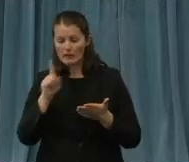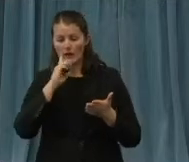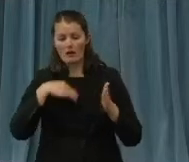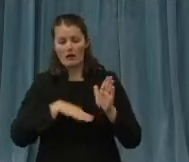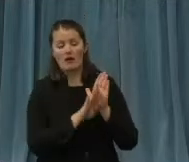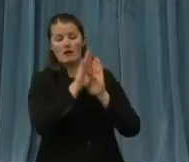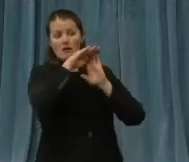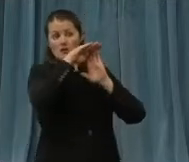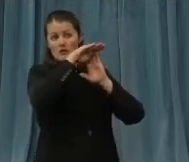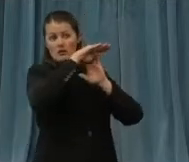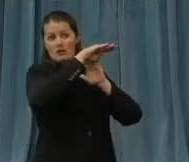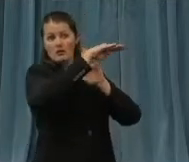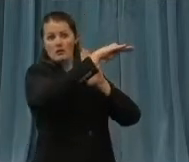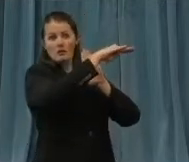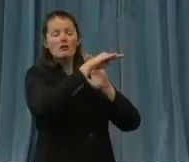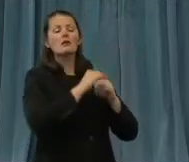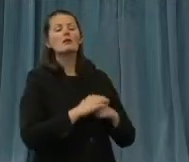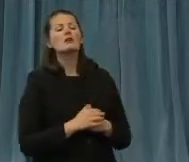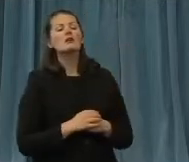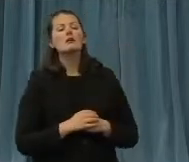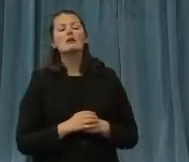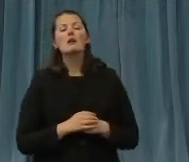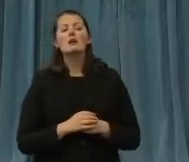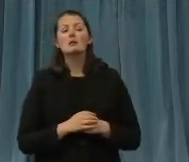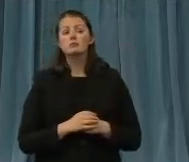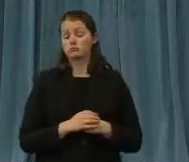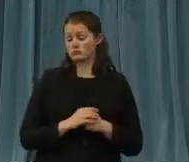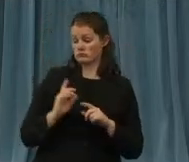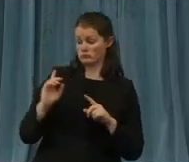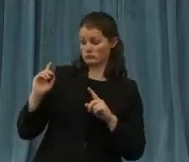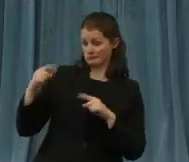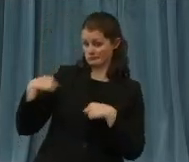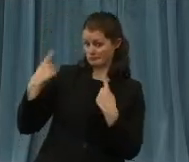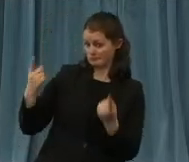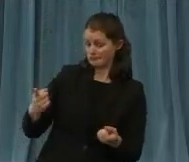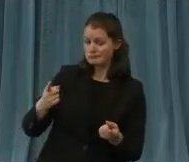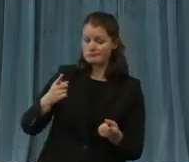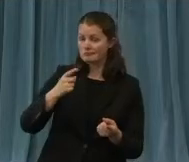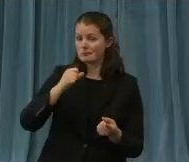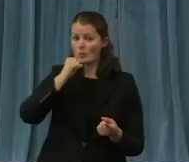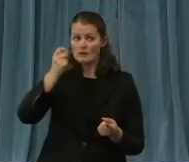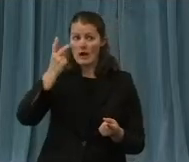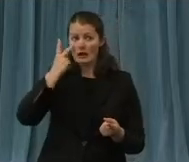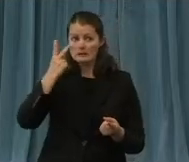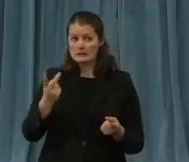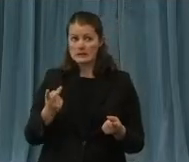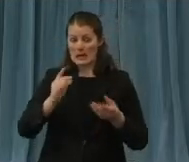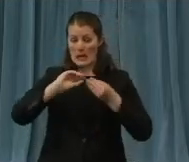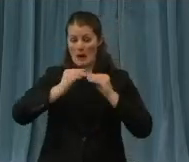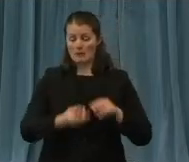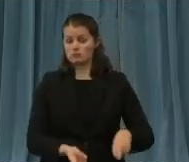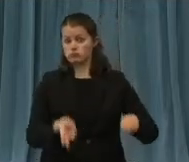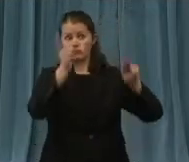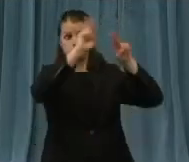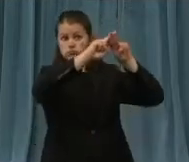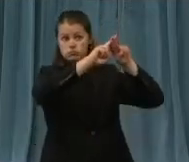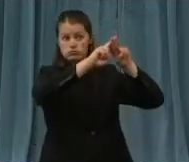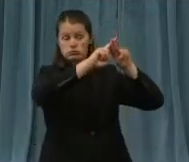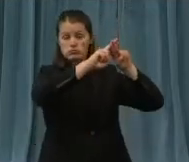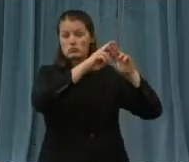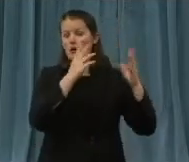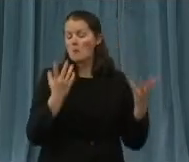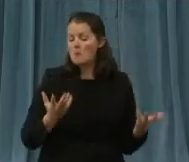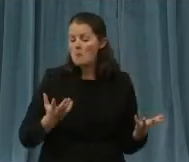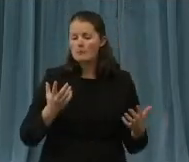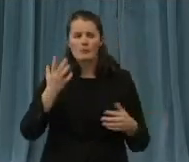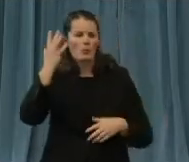do not see significant growth day over day in our new cases, whether that's attributable to lab testing capacity